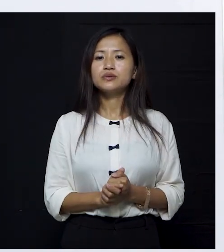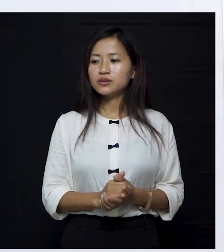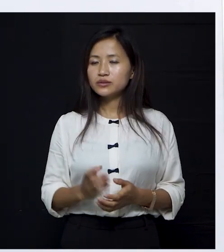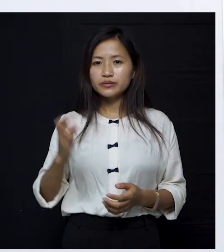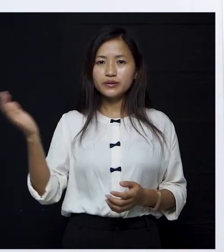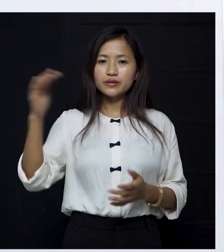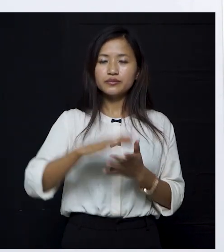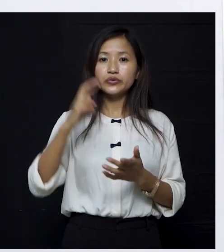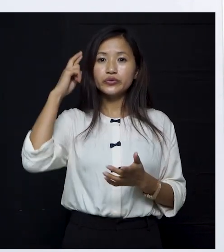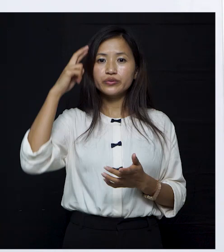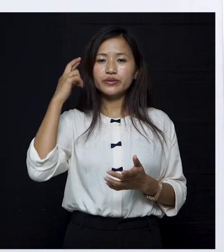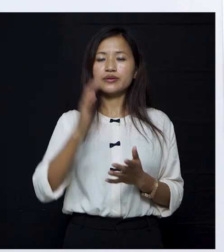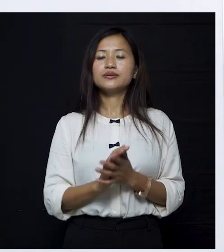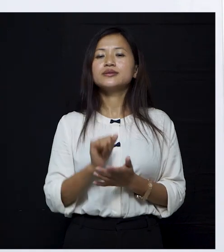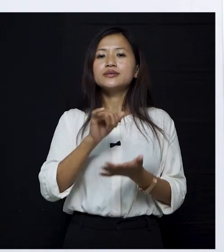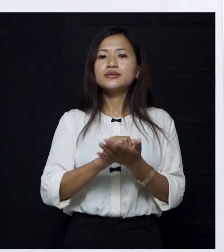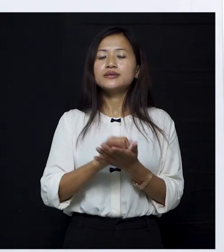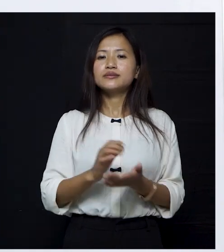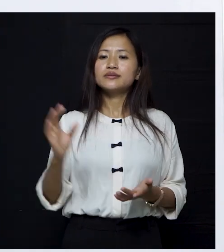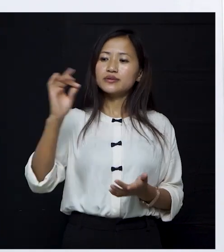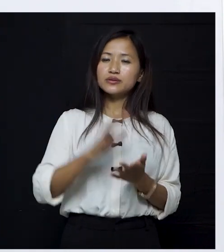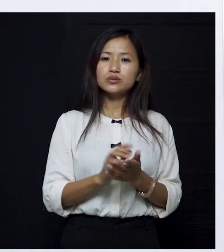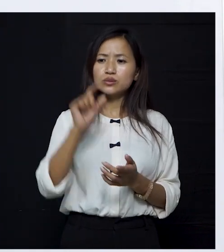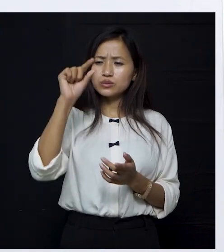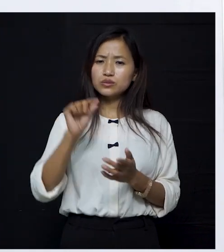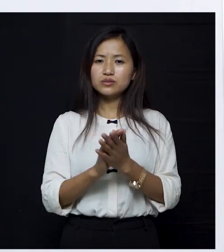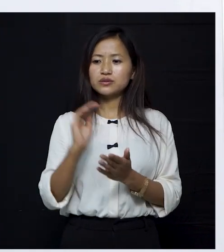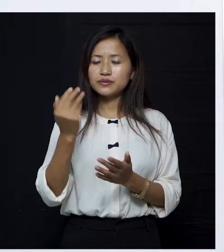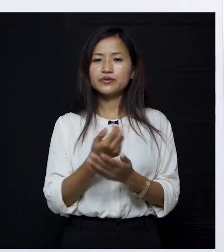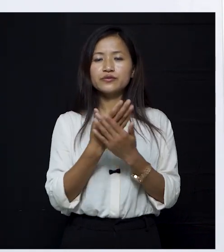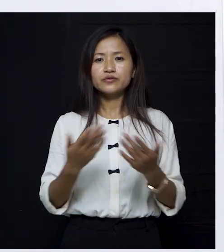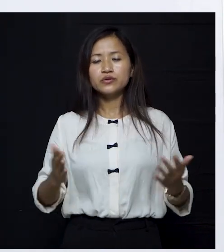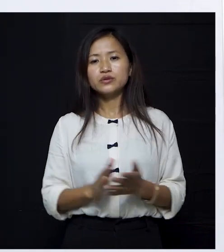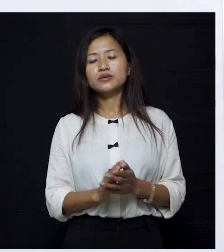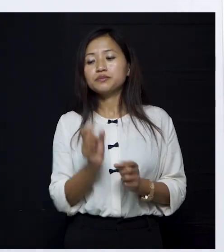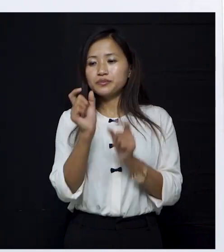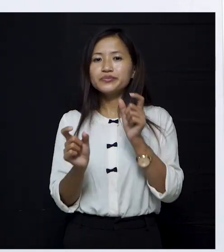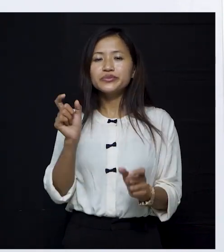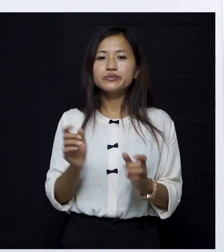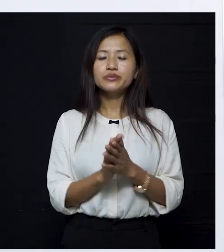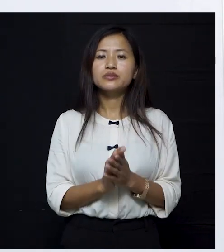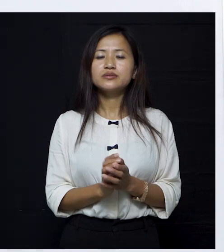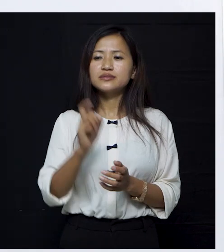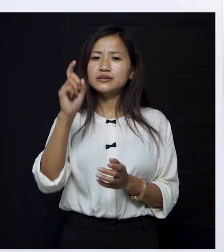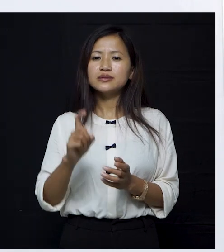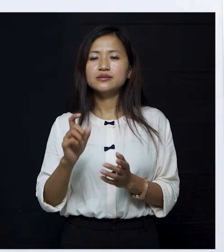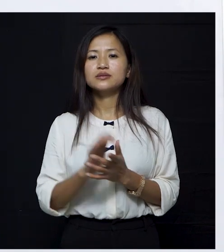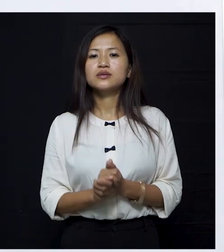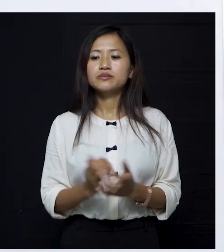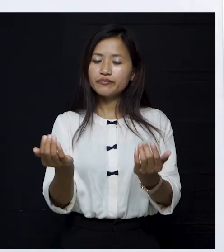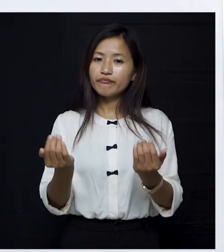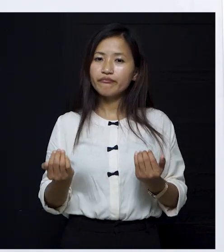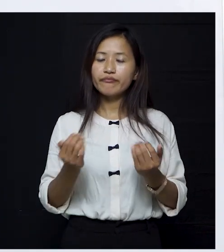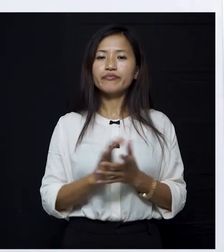to realize that they also, they need to again do something for the consumers, where the consumers needs to be